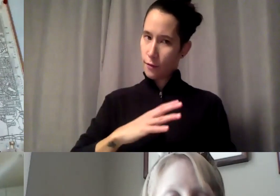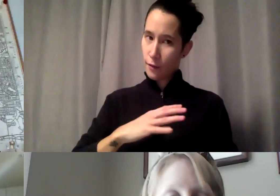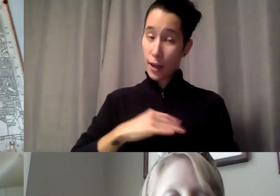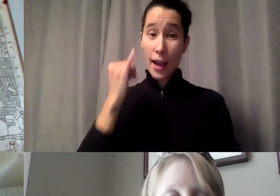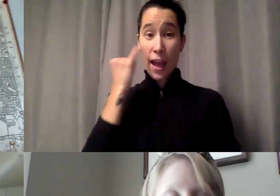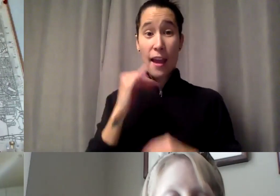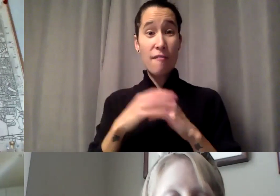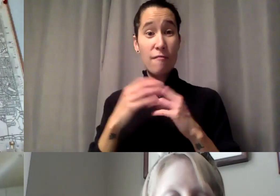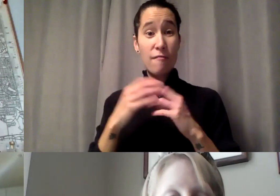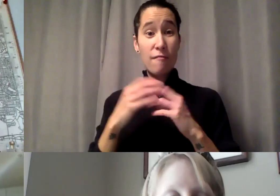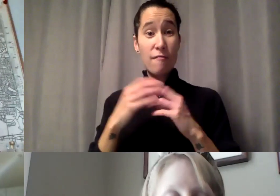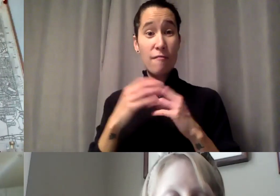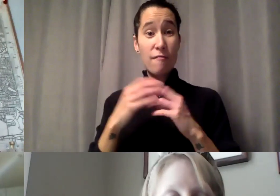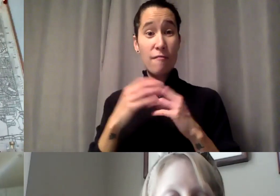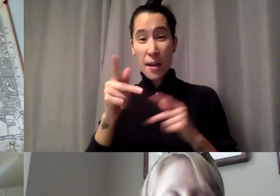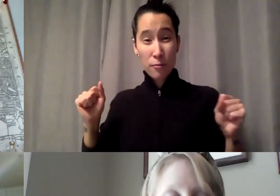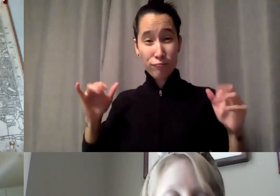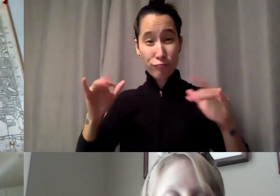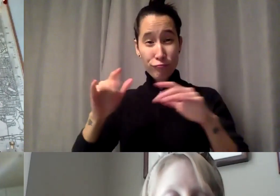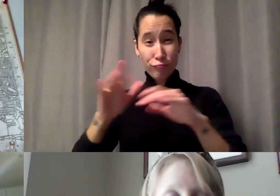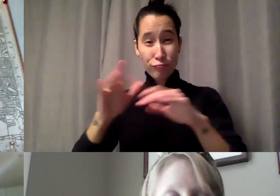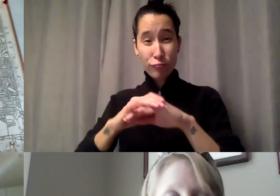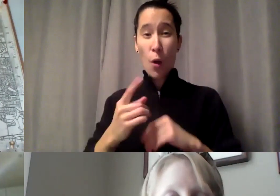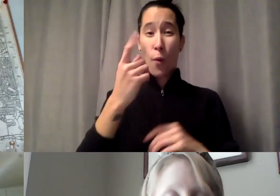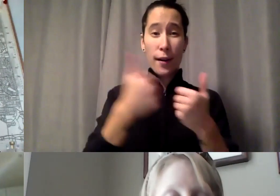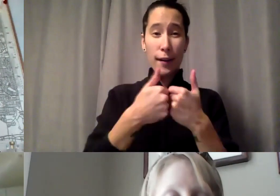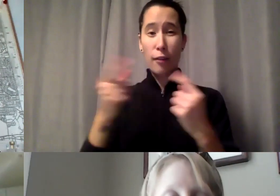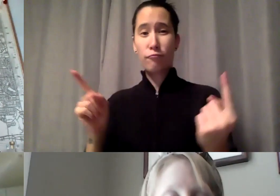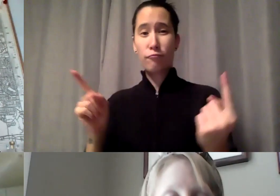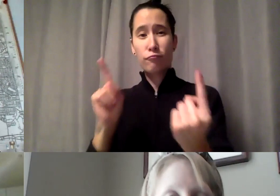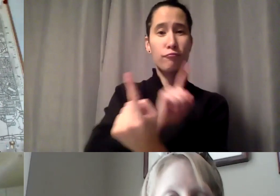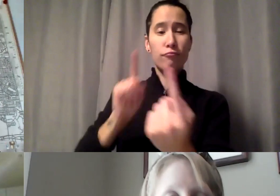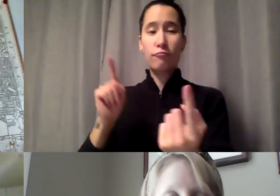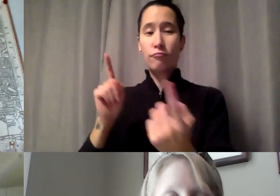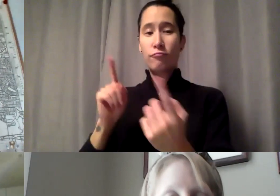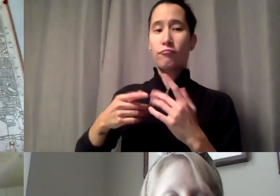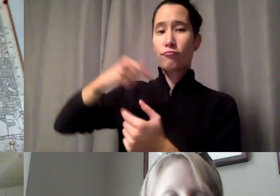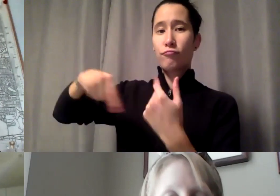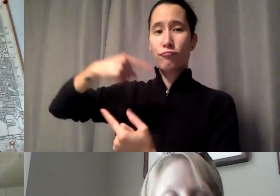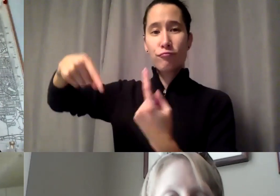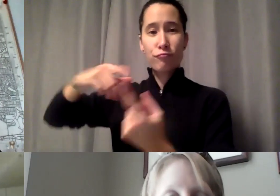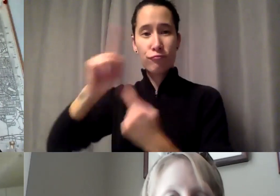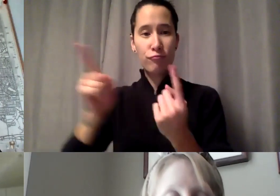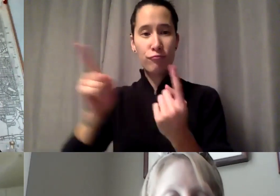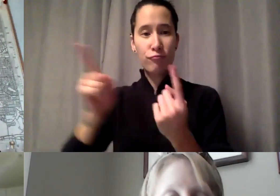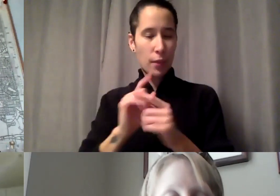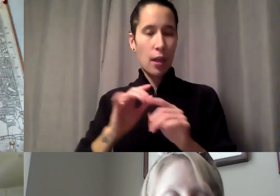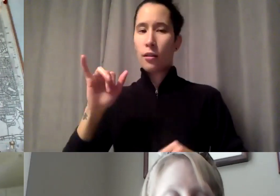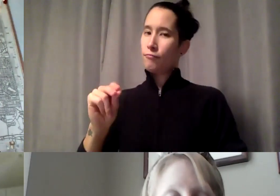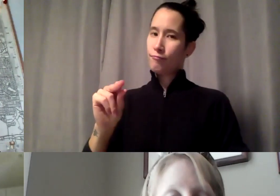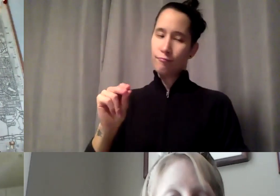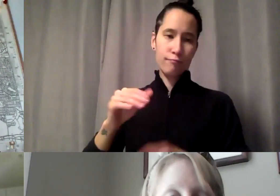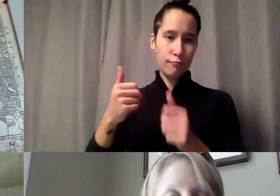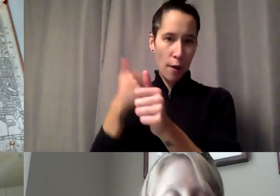together, there's 10 of us, we play one game, then I switch, I play someone else, and then no, that's what we're trying to avoid. Same thing with